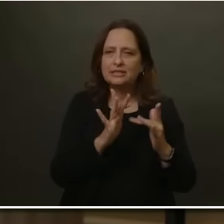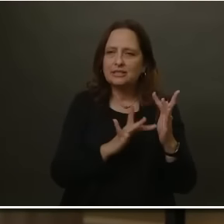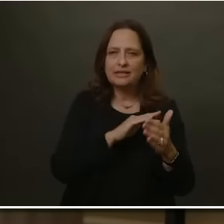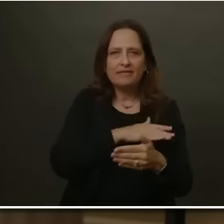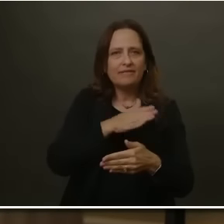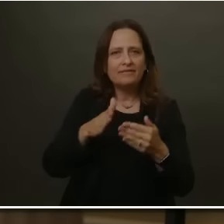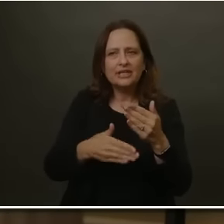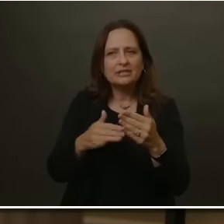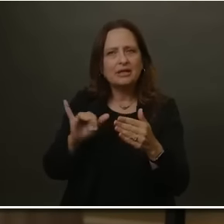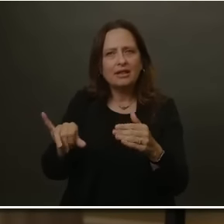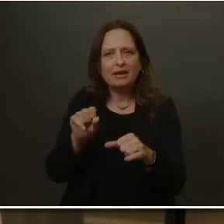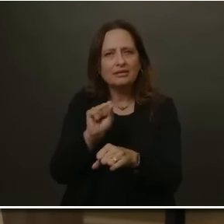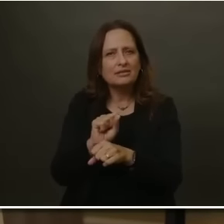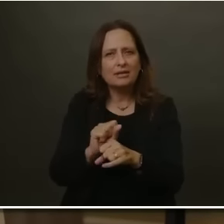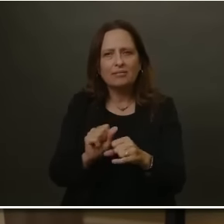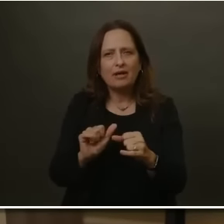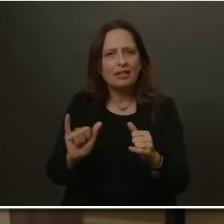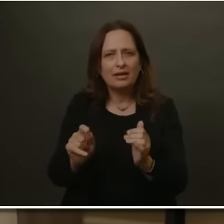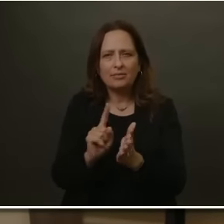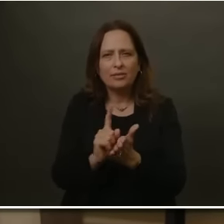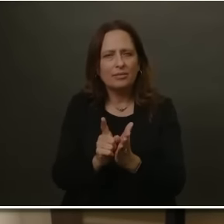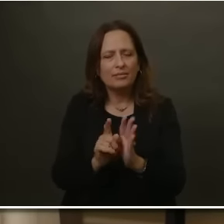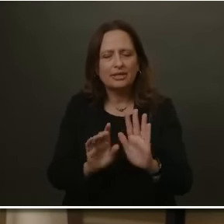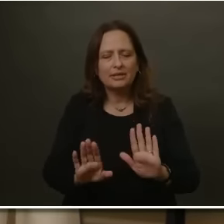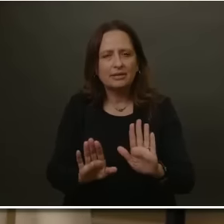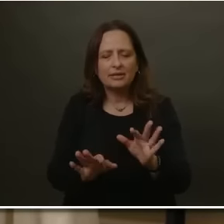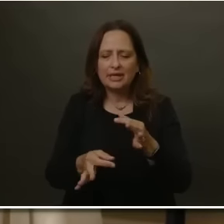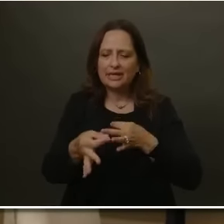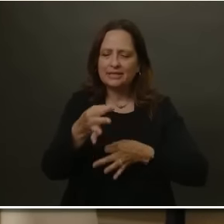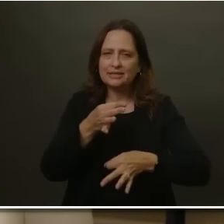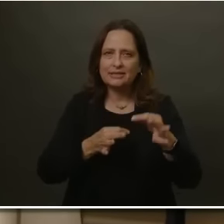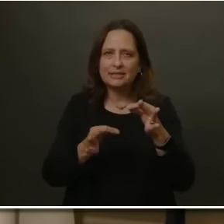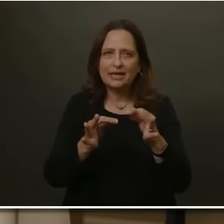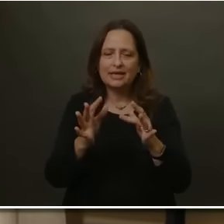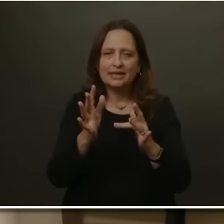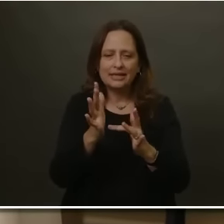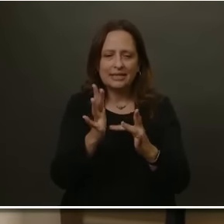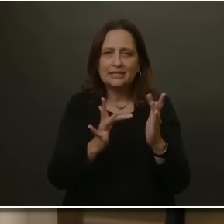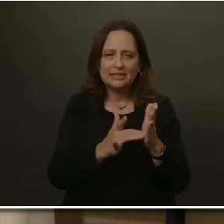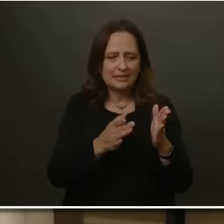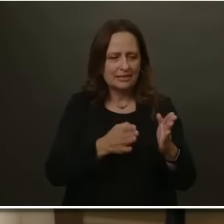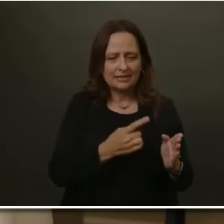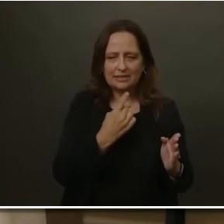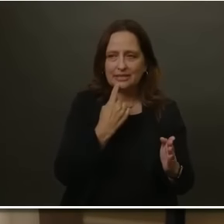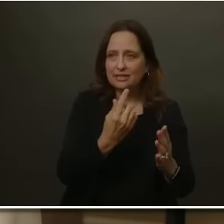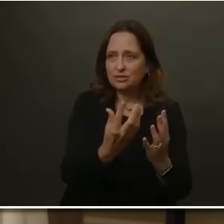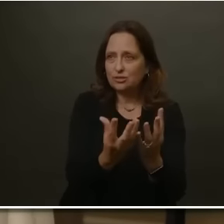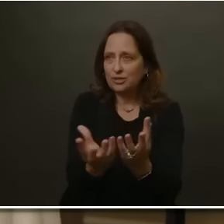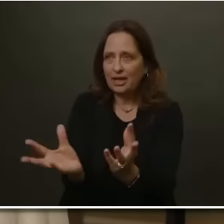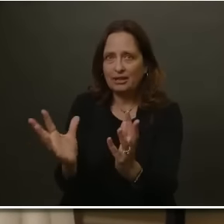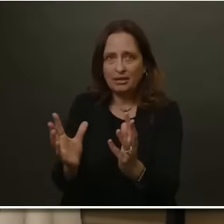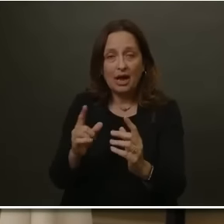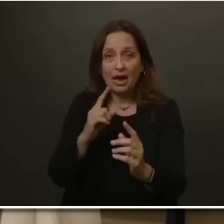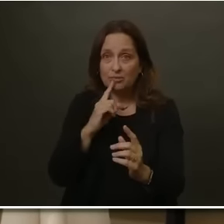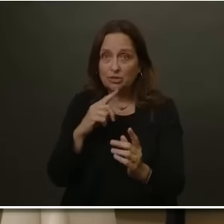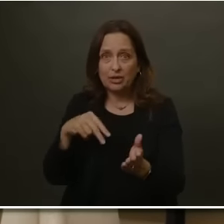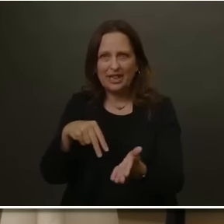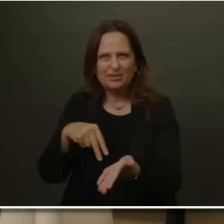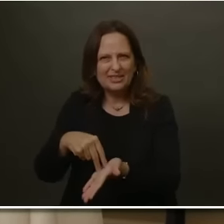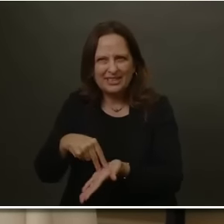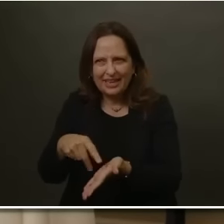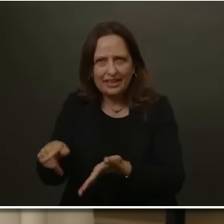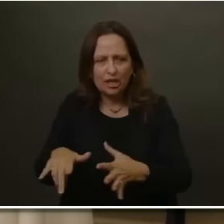right then. Instead, Jesus says to the gathered community, which must have been standing around